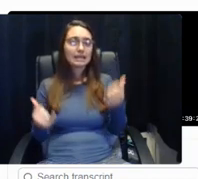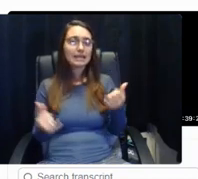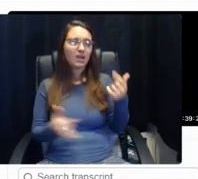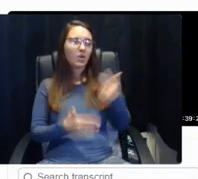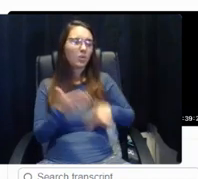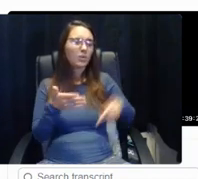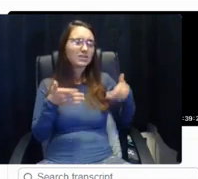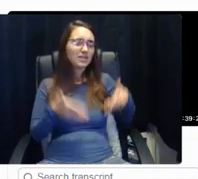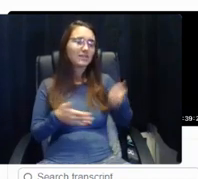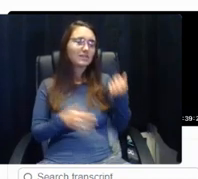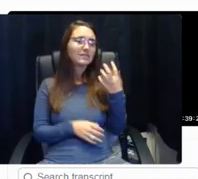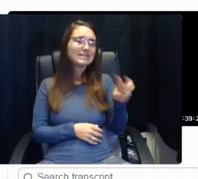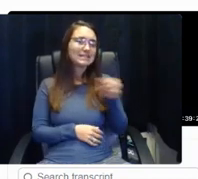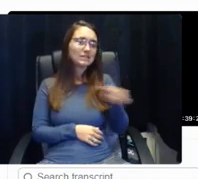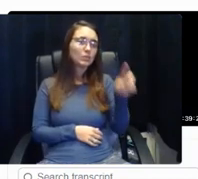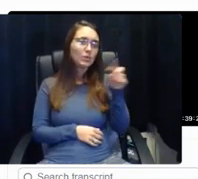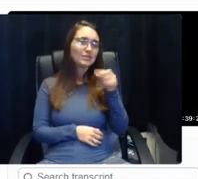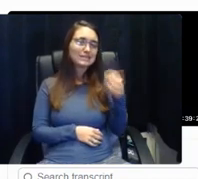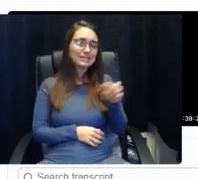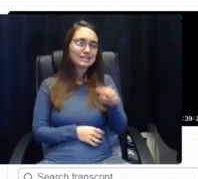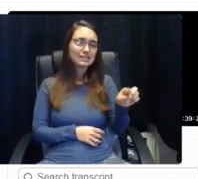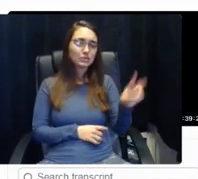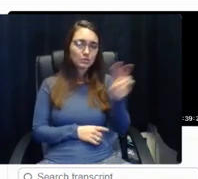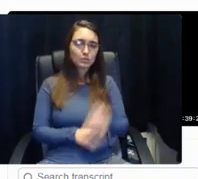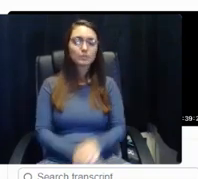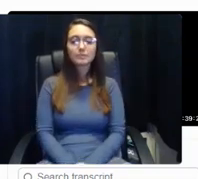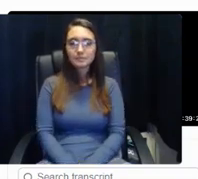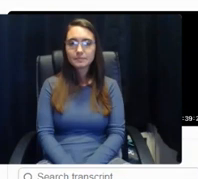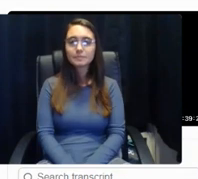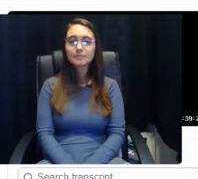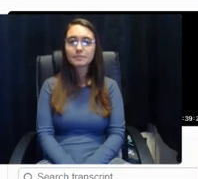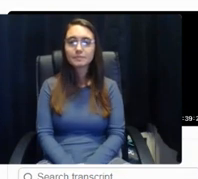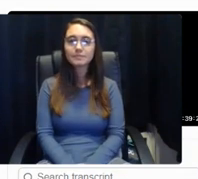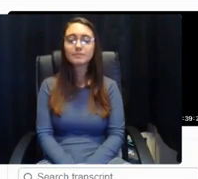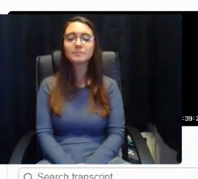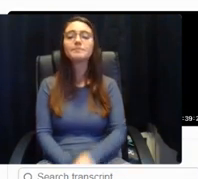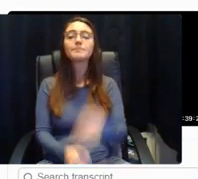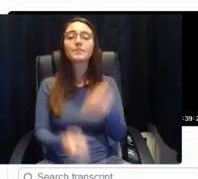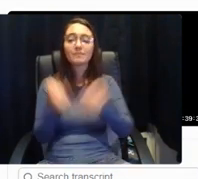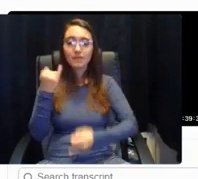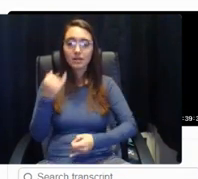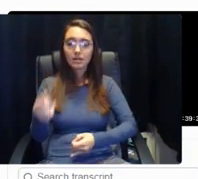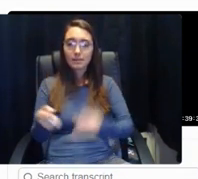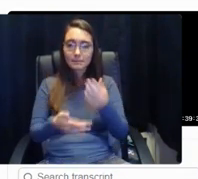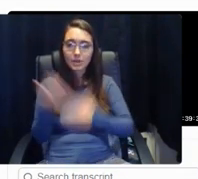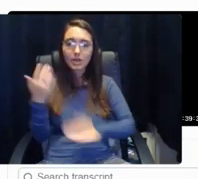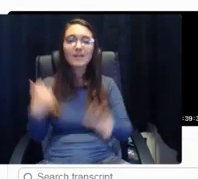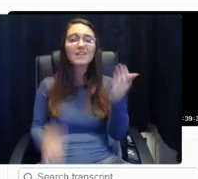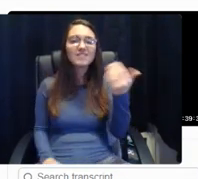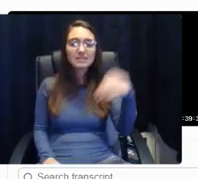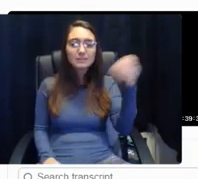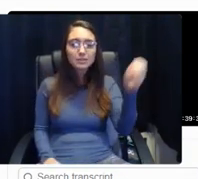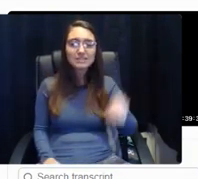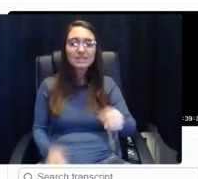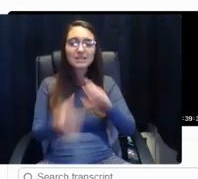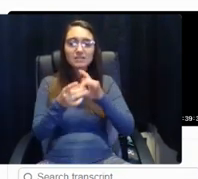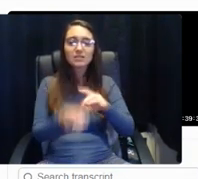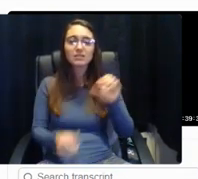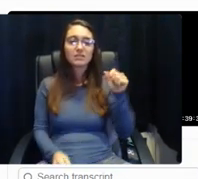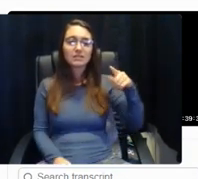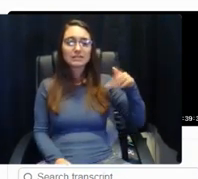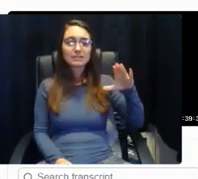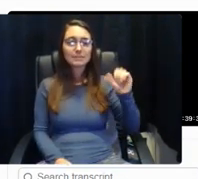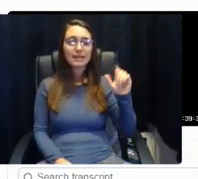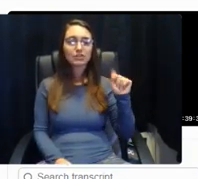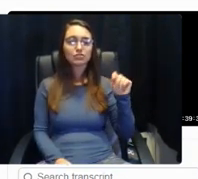remaining of 16-1 and 16-2. And finally, you have 50% of spectroscopy